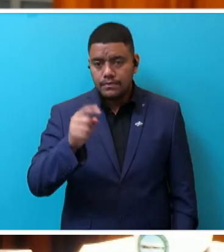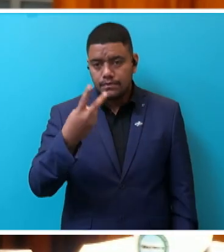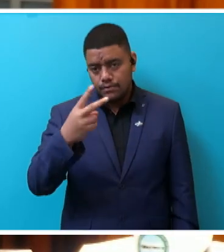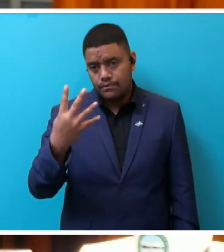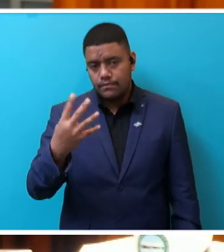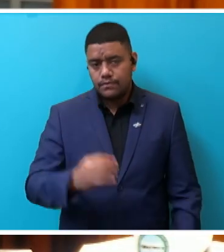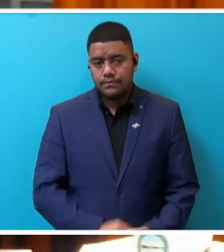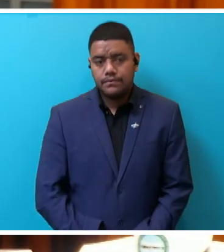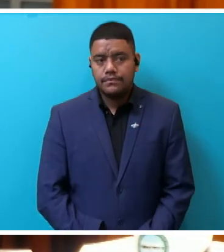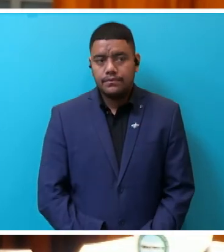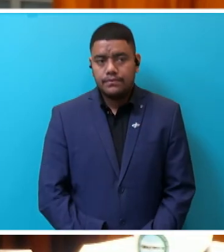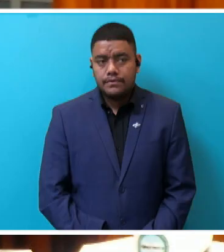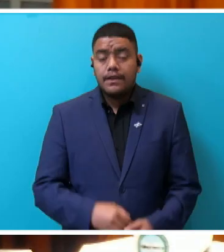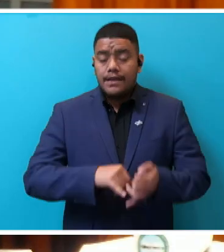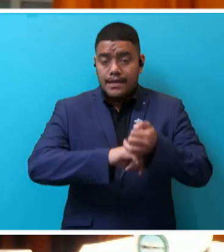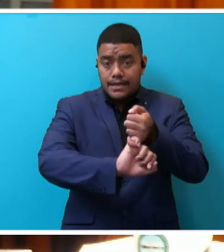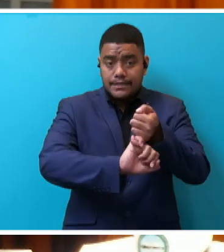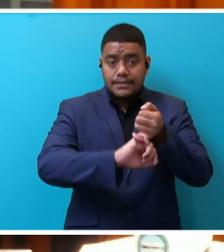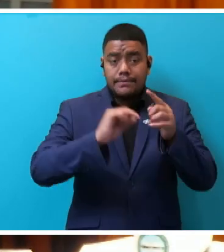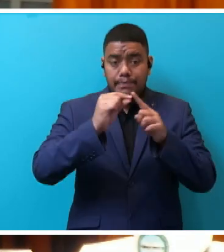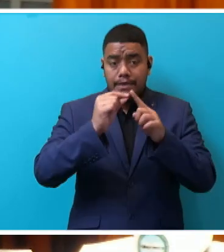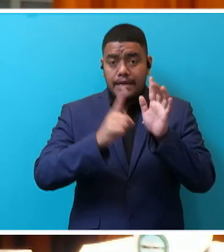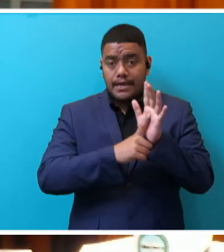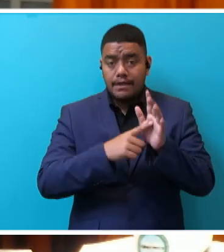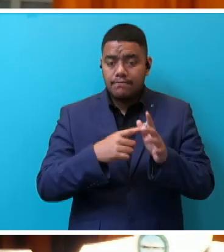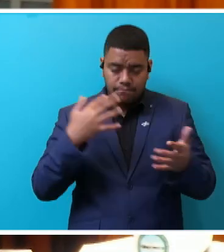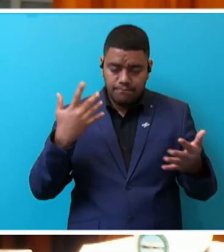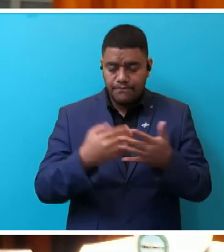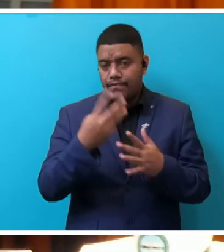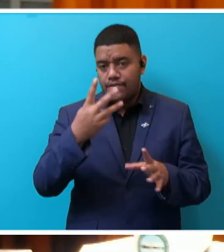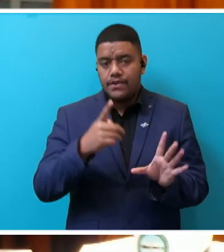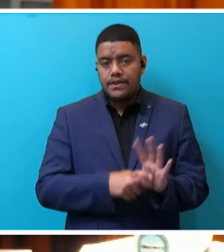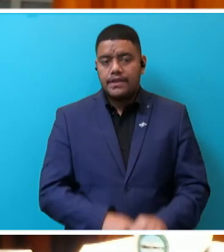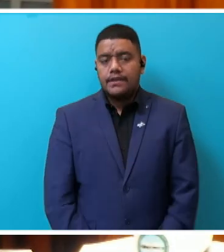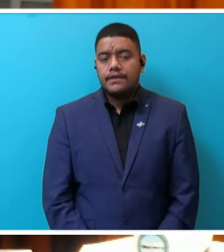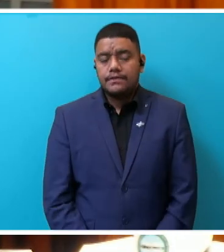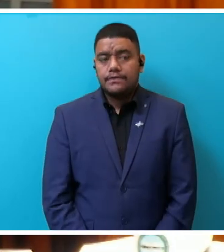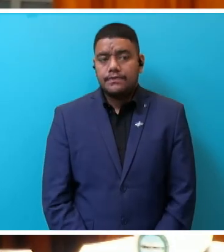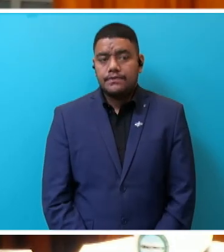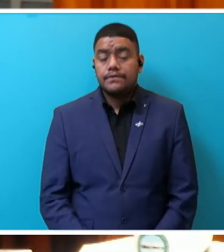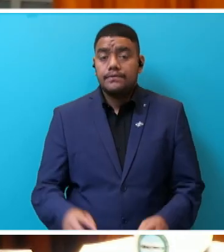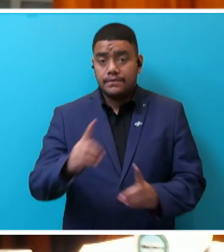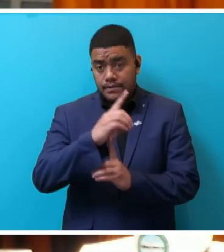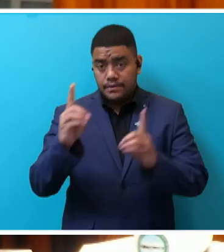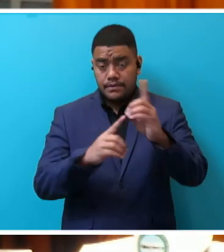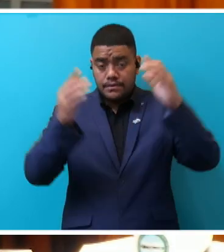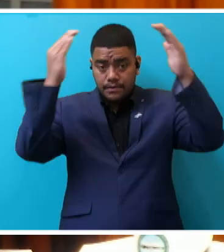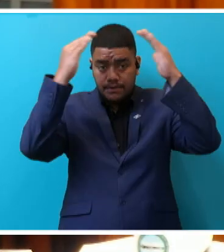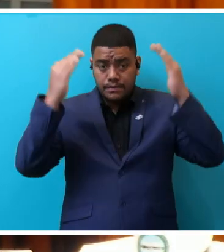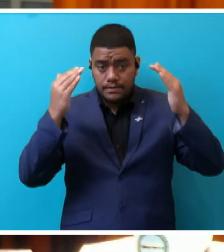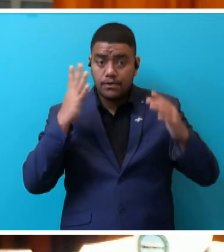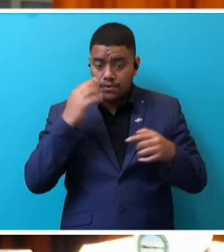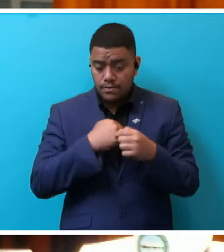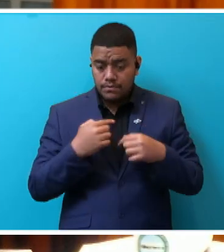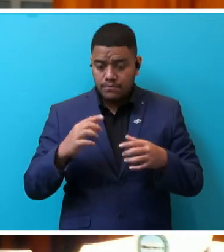2024, and SPL is for a period of 3 years. Now, Madam Deputy Speaker, in relation to